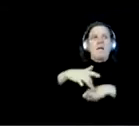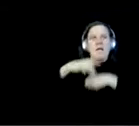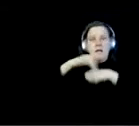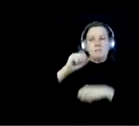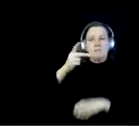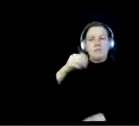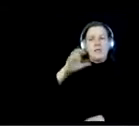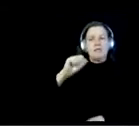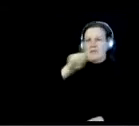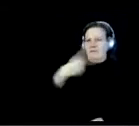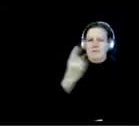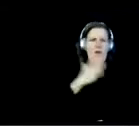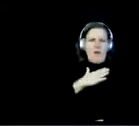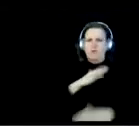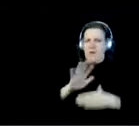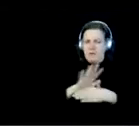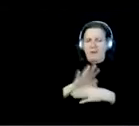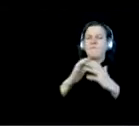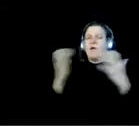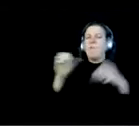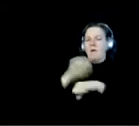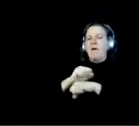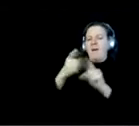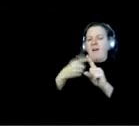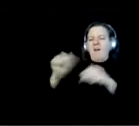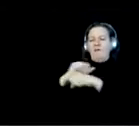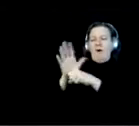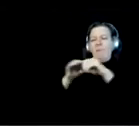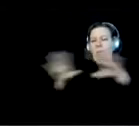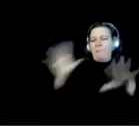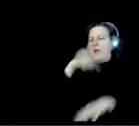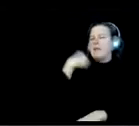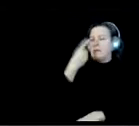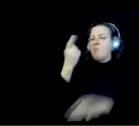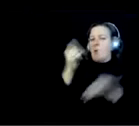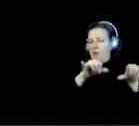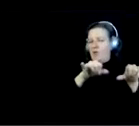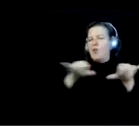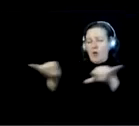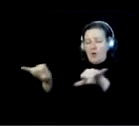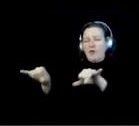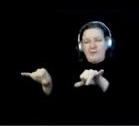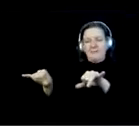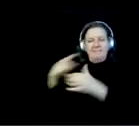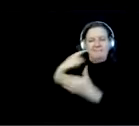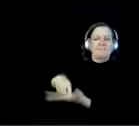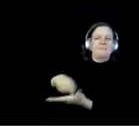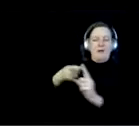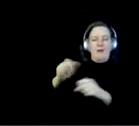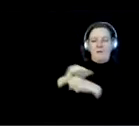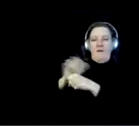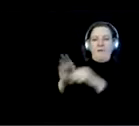but a lot of work from that period will kind of look like it's of that period later, and like it's talking about that kind